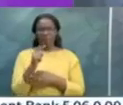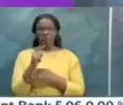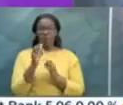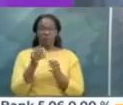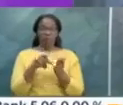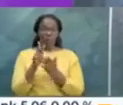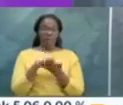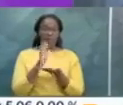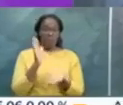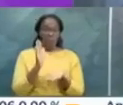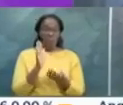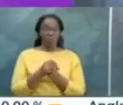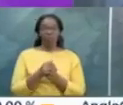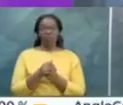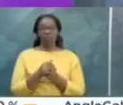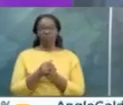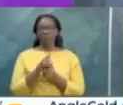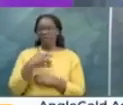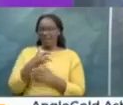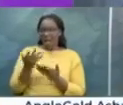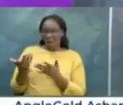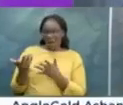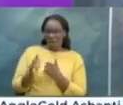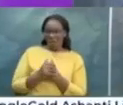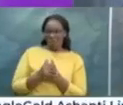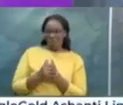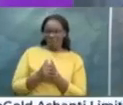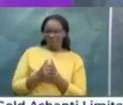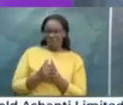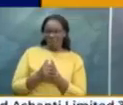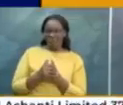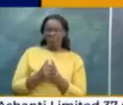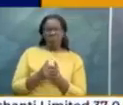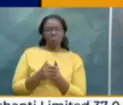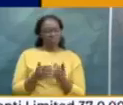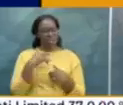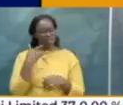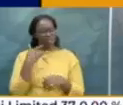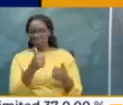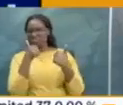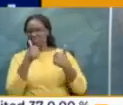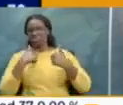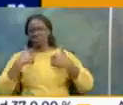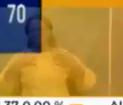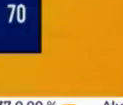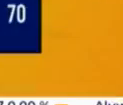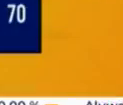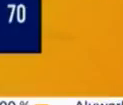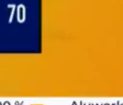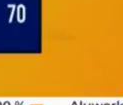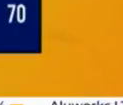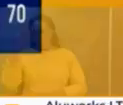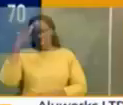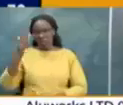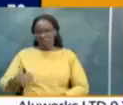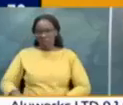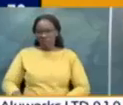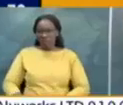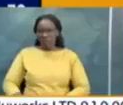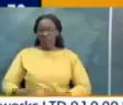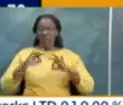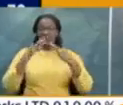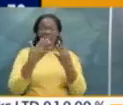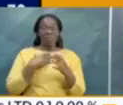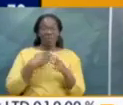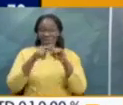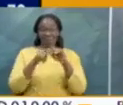price. How are you feeling about the prices so far? I mean, it's also good. I'm happy about this. At least I know. My family doesn't depend on